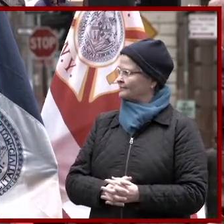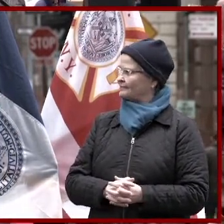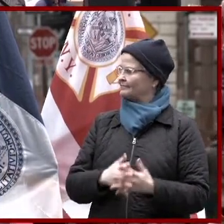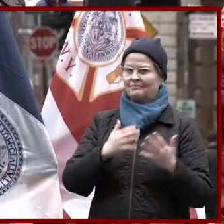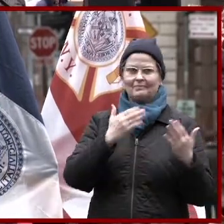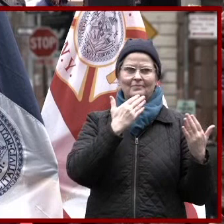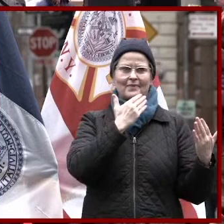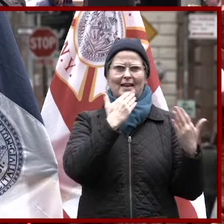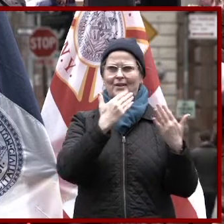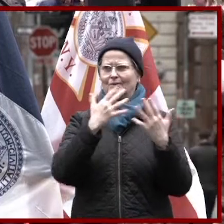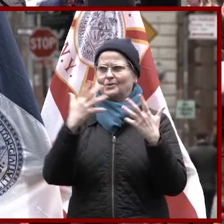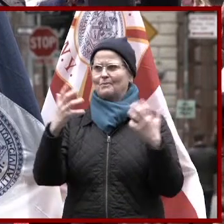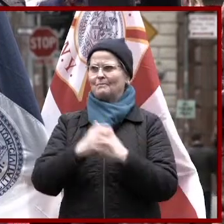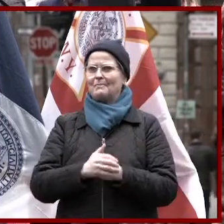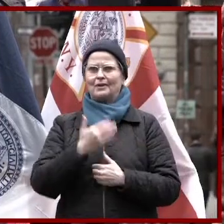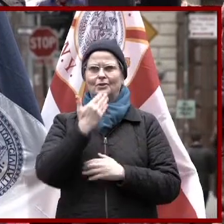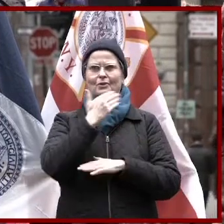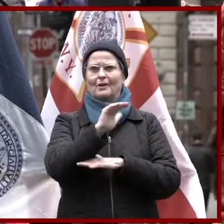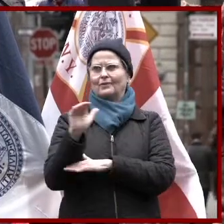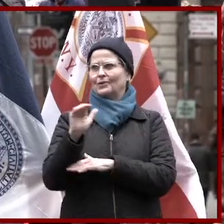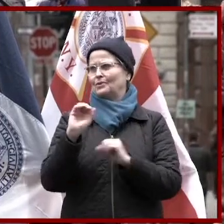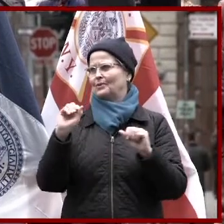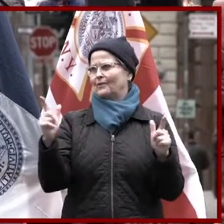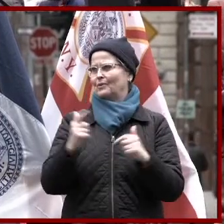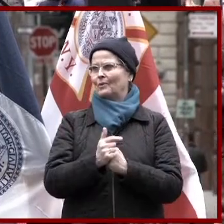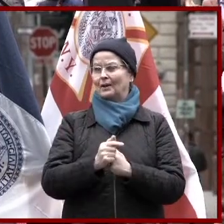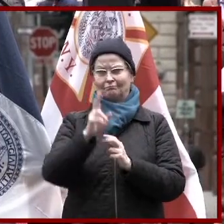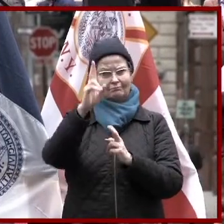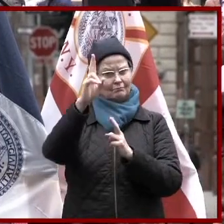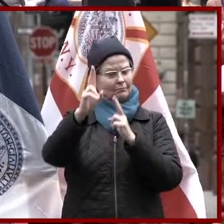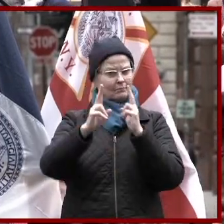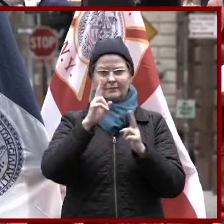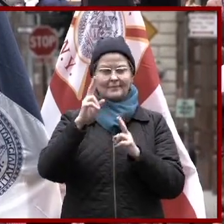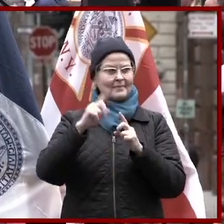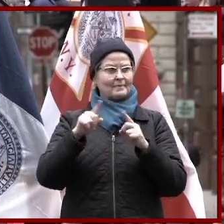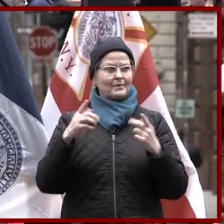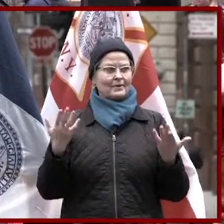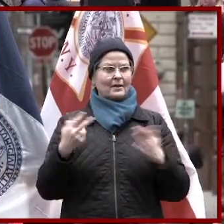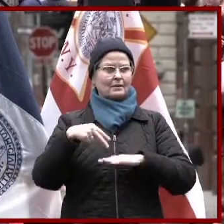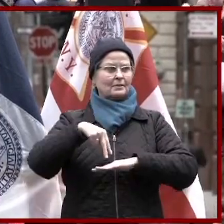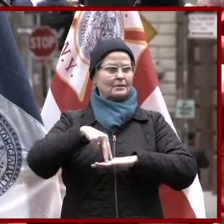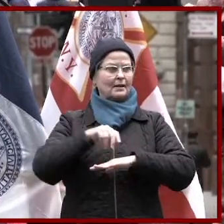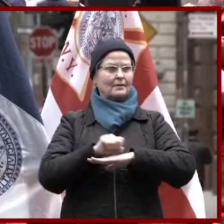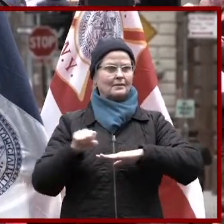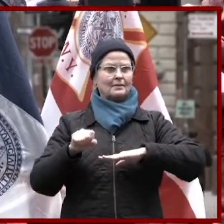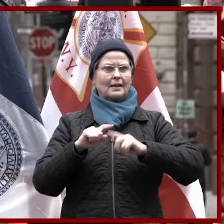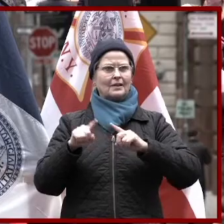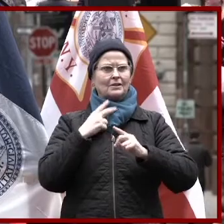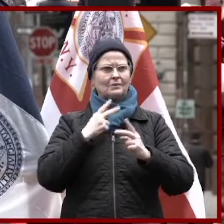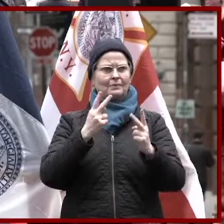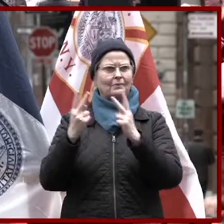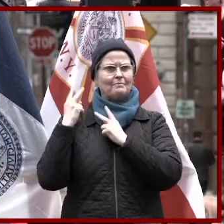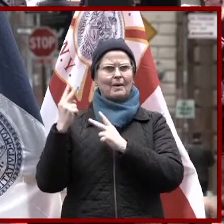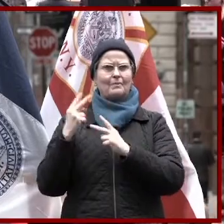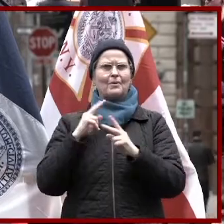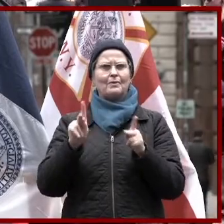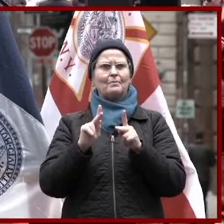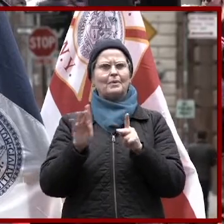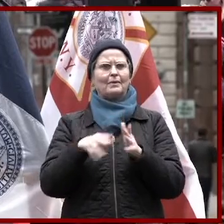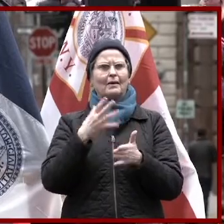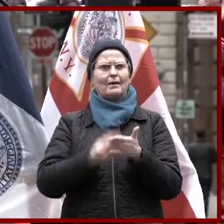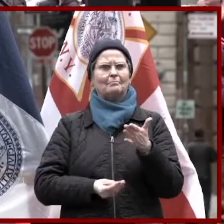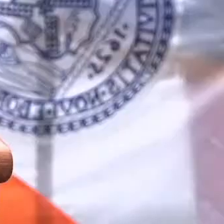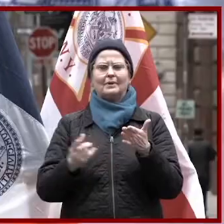Thank you so much. Good afternoon, everybody. It is such an honor to join you today as we remember the victims who perished in this